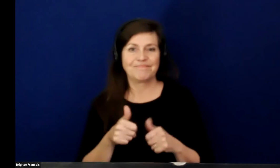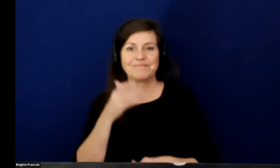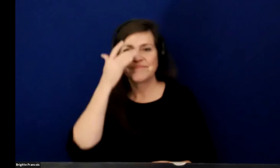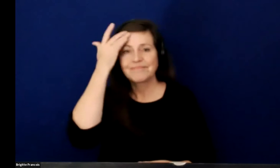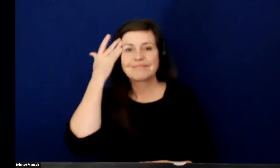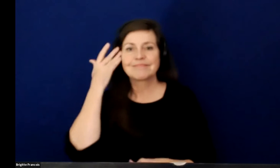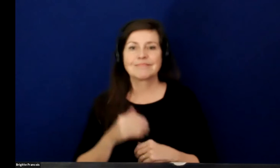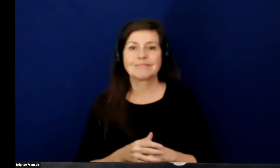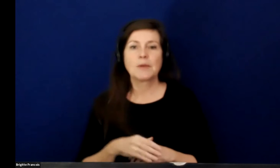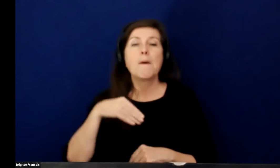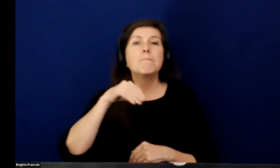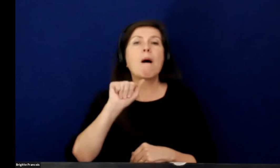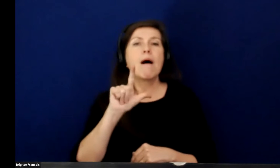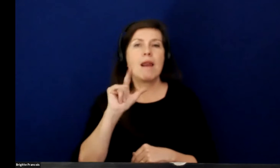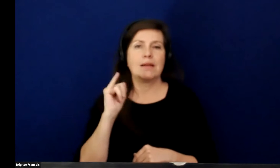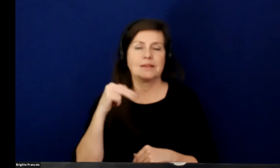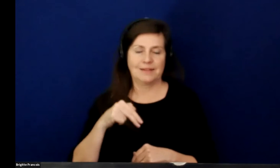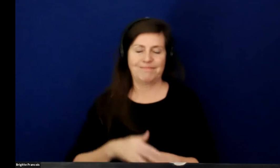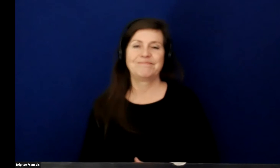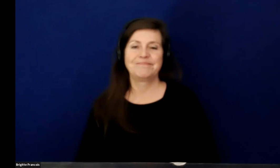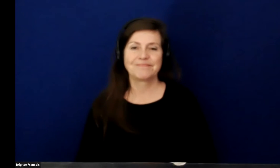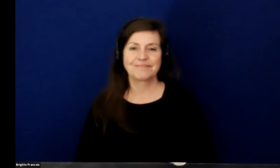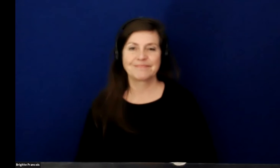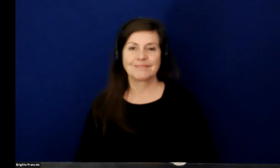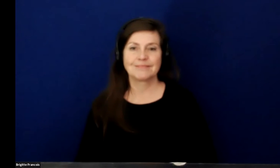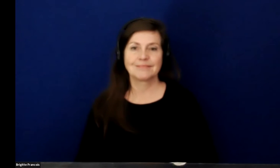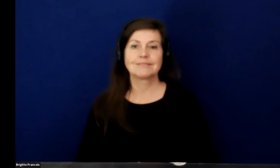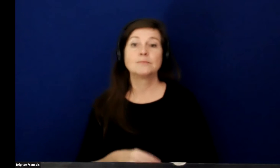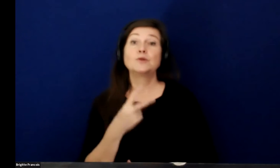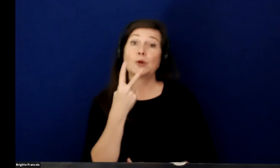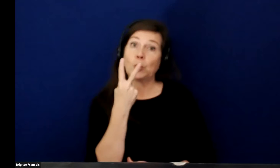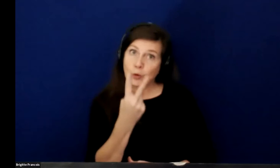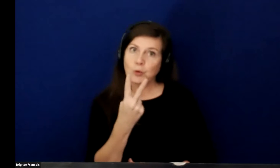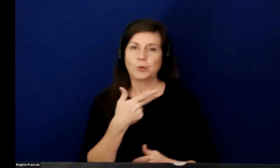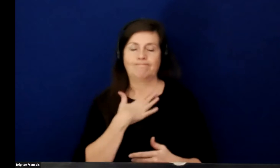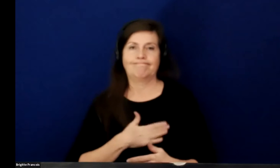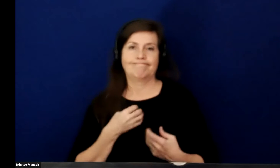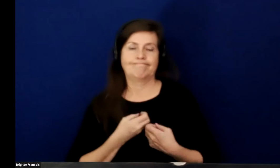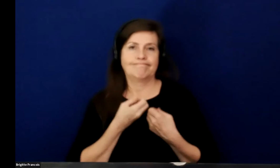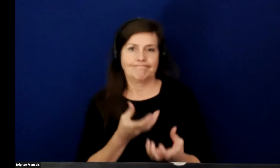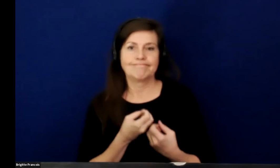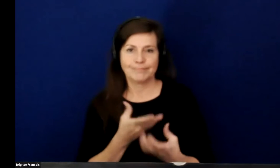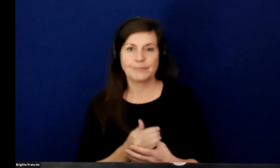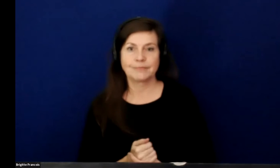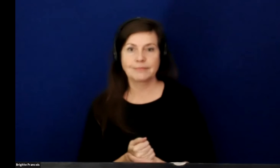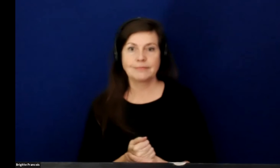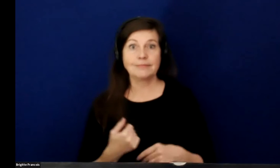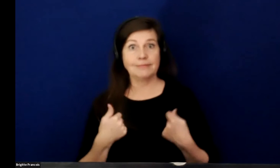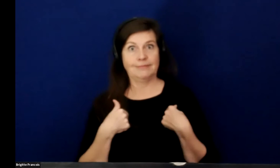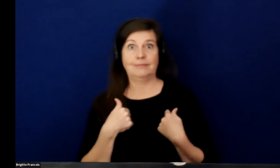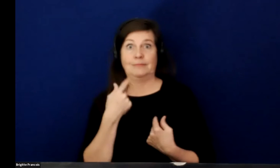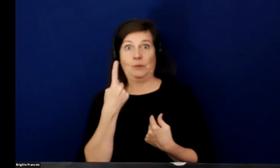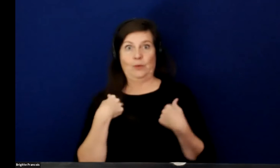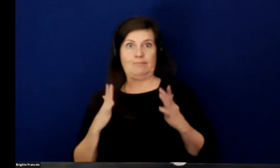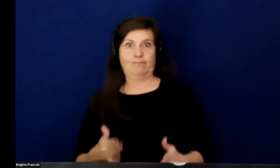so now I think you can hear me. Yes. I have two things I just want to bring up as one of those users in the end of